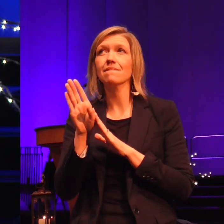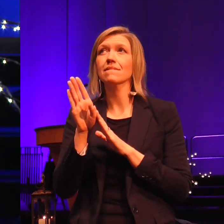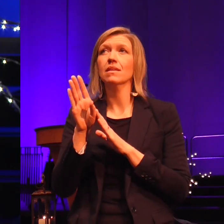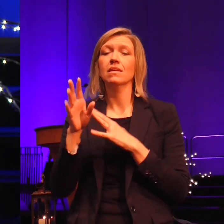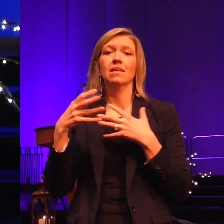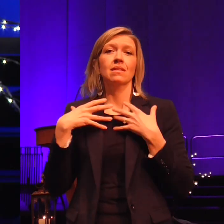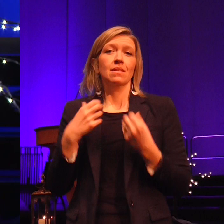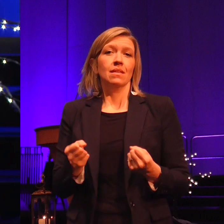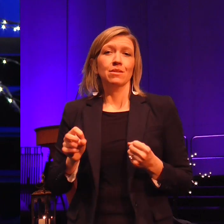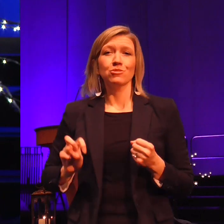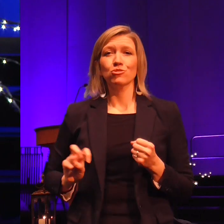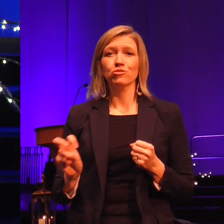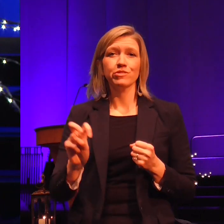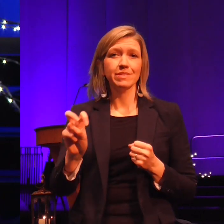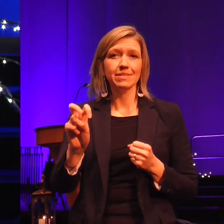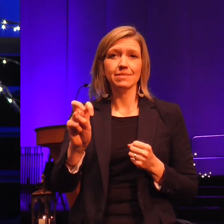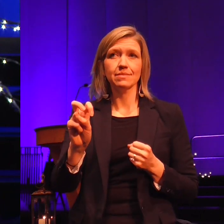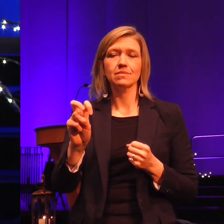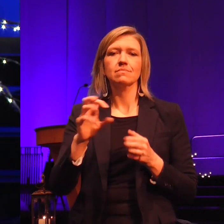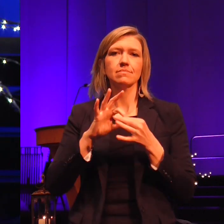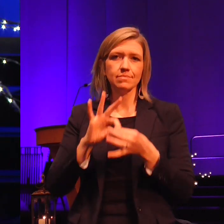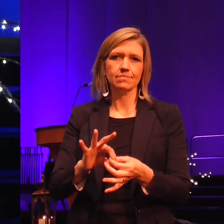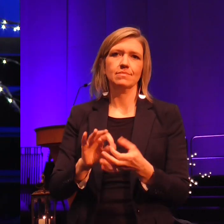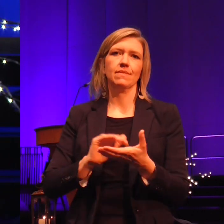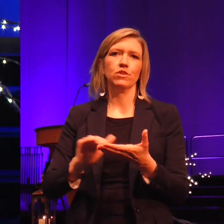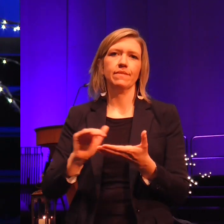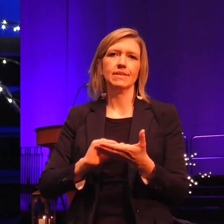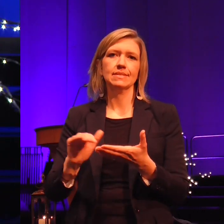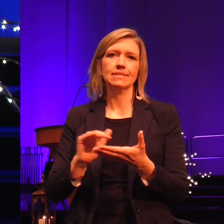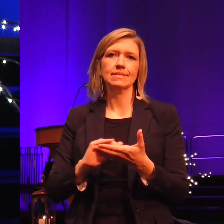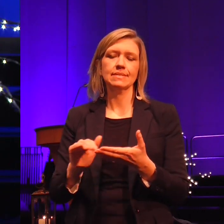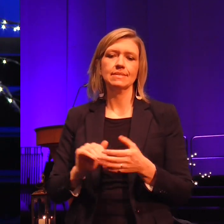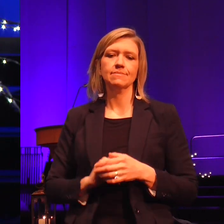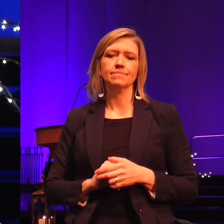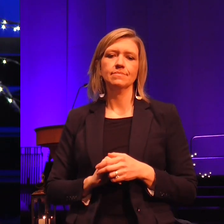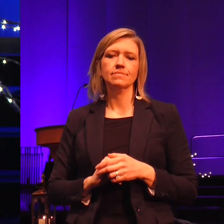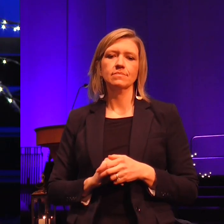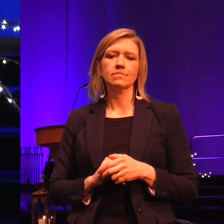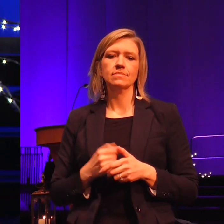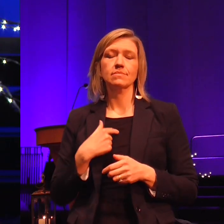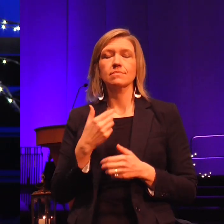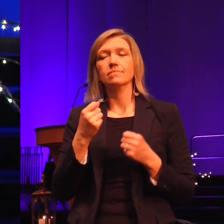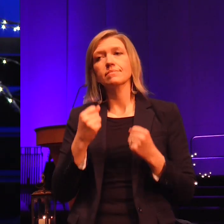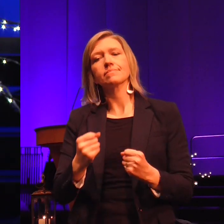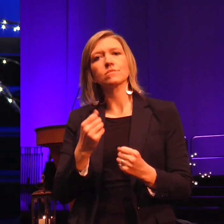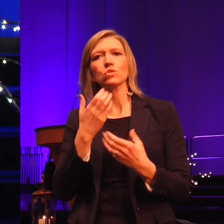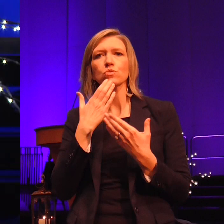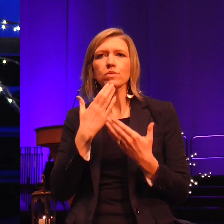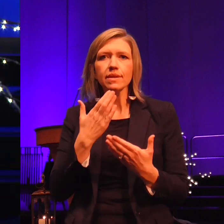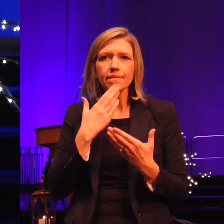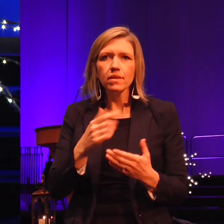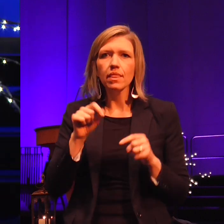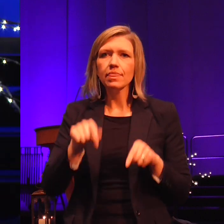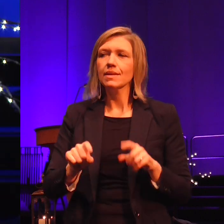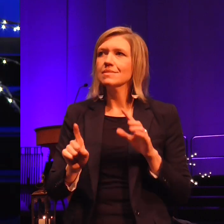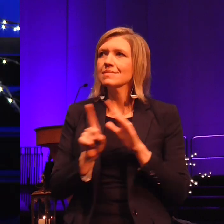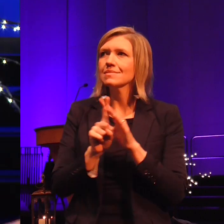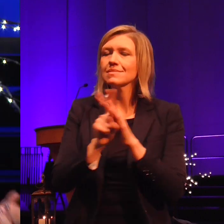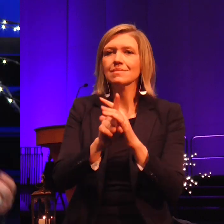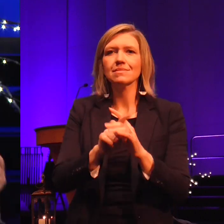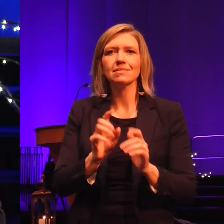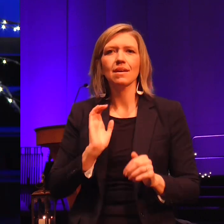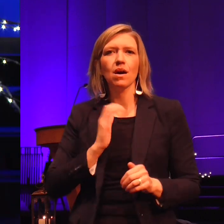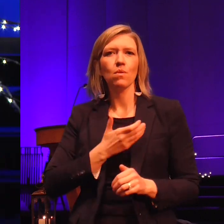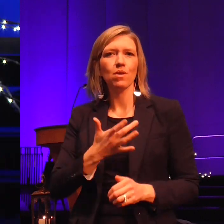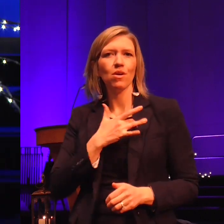healing journey through forgiveness. And I'm so grateful that this occurs in each of our hearts right now,